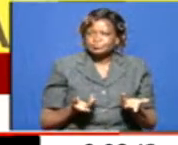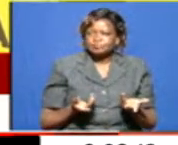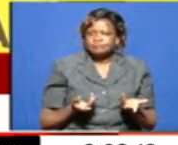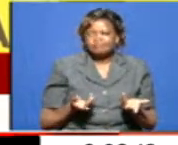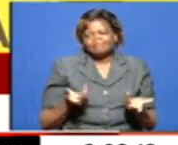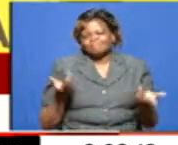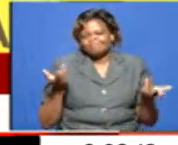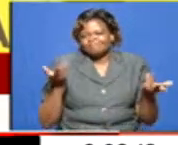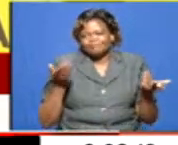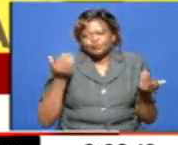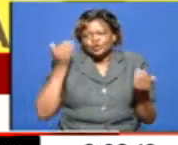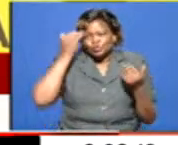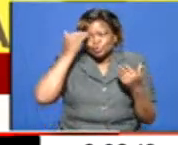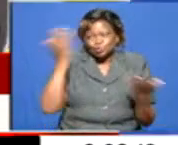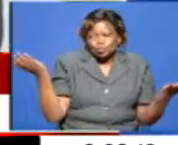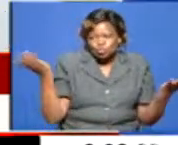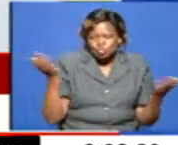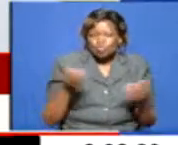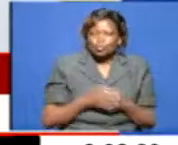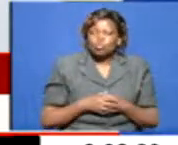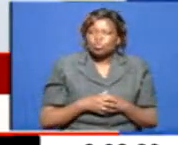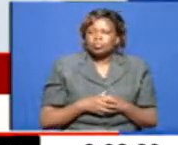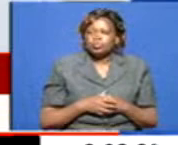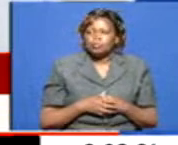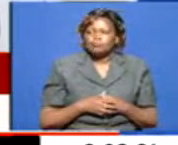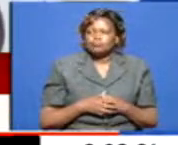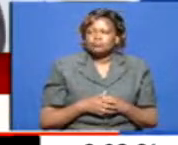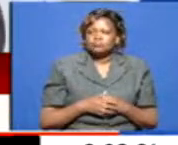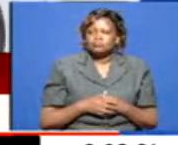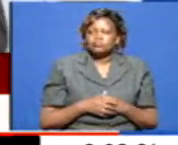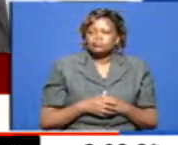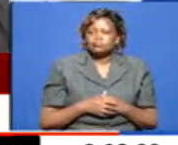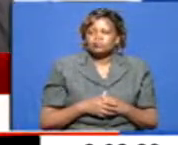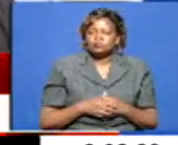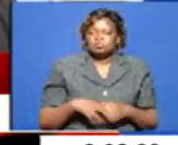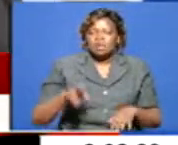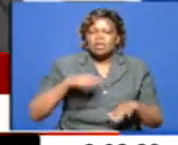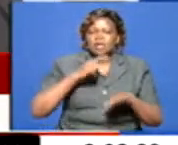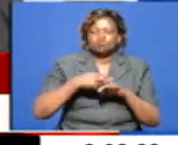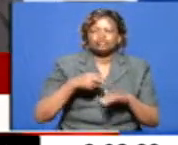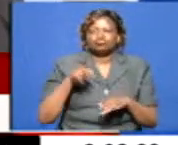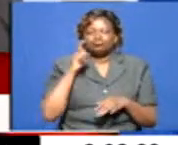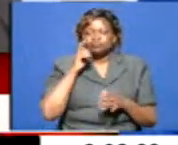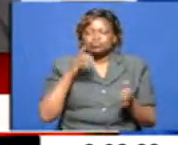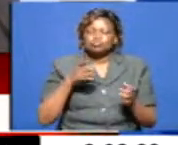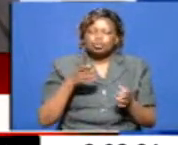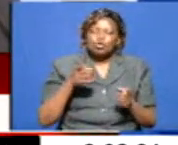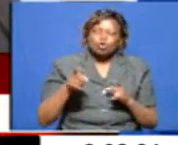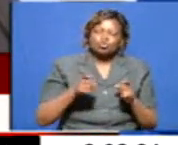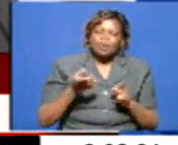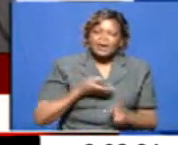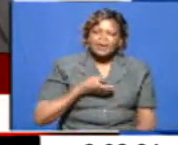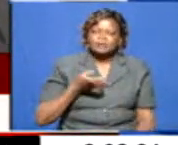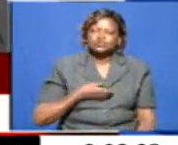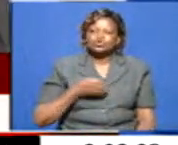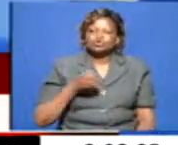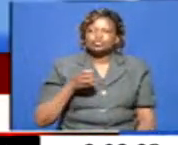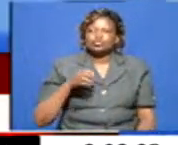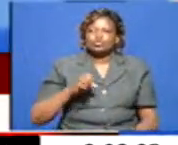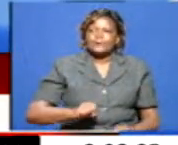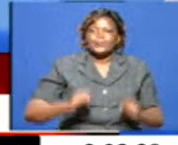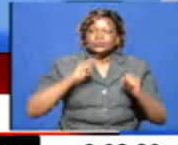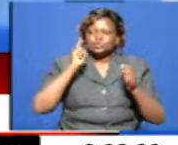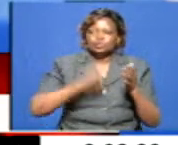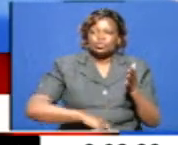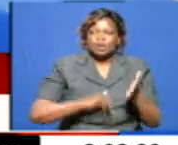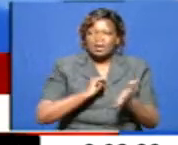with knowledge? It's also something we need to find out. The National AIDS Control Council CEO Ruth Masha called for